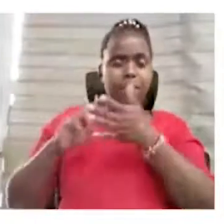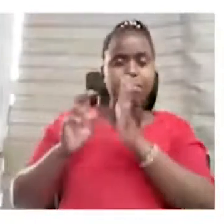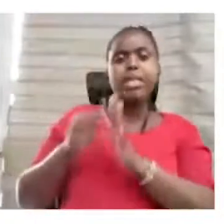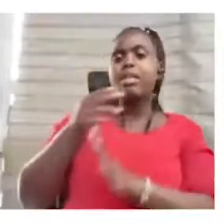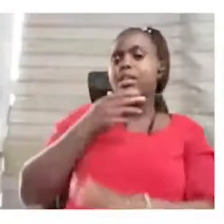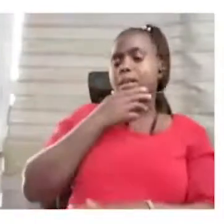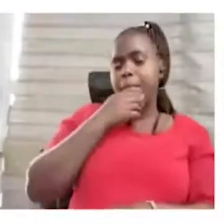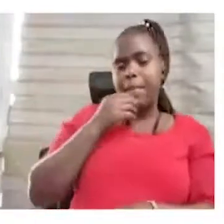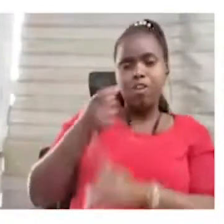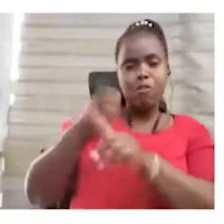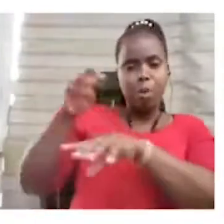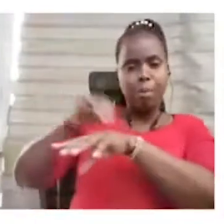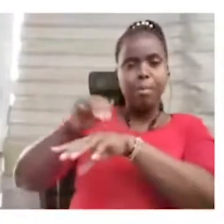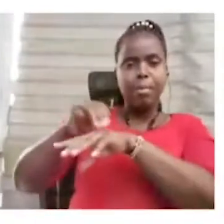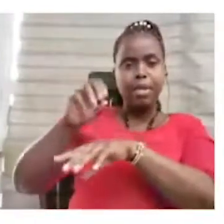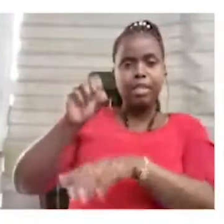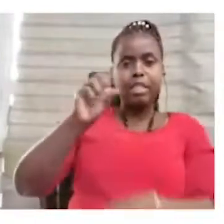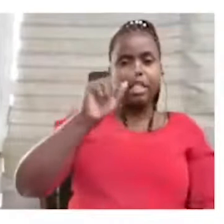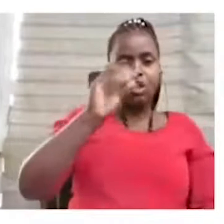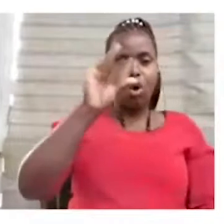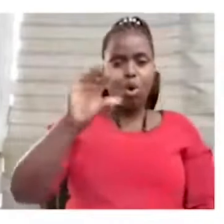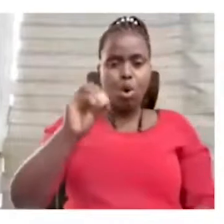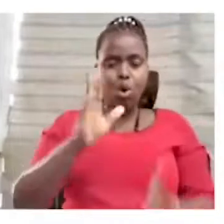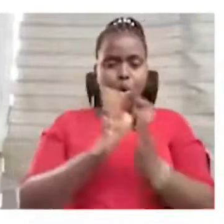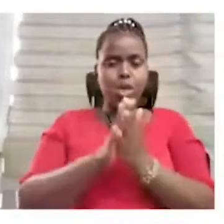then Brian. Very briefly, please. Sitoyo, please.